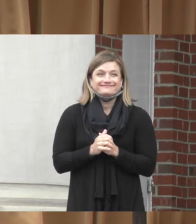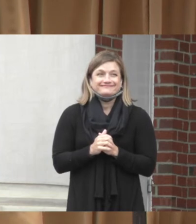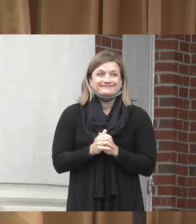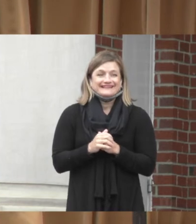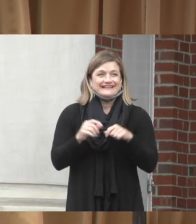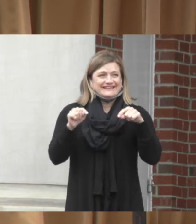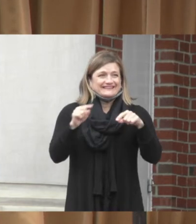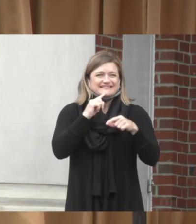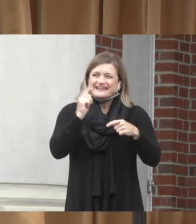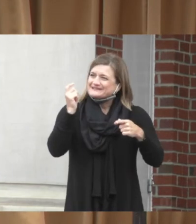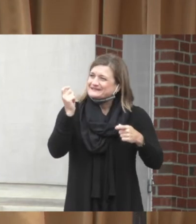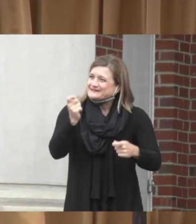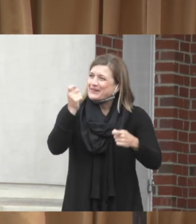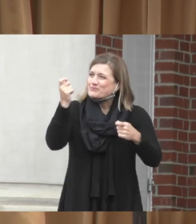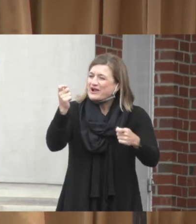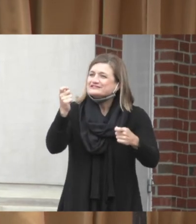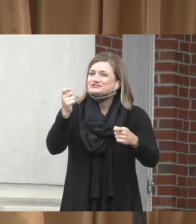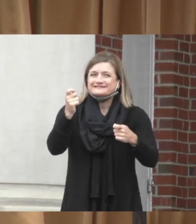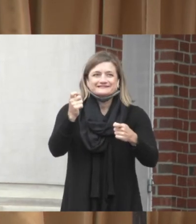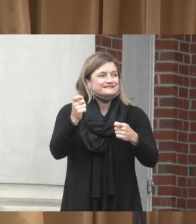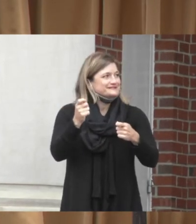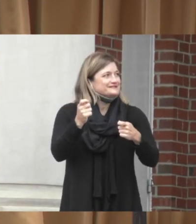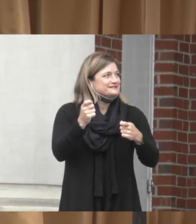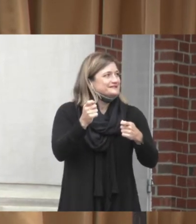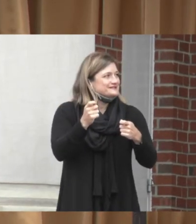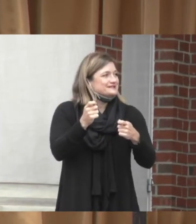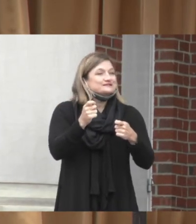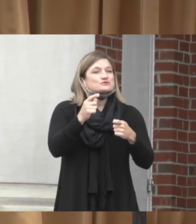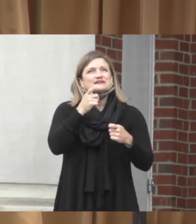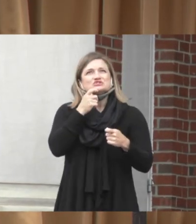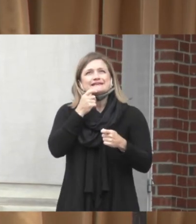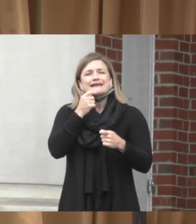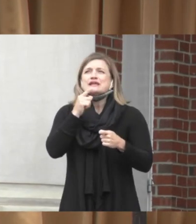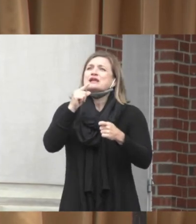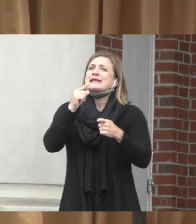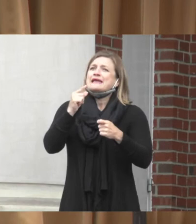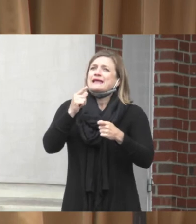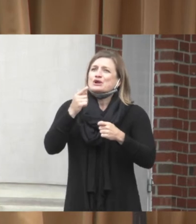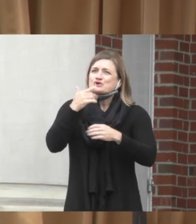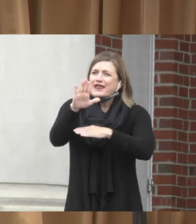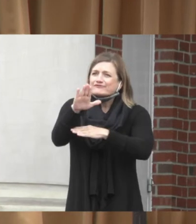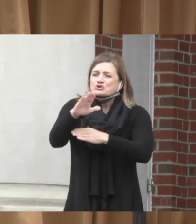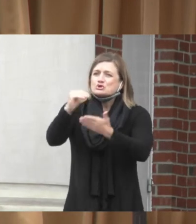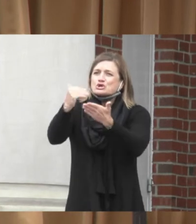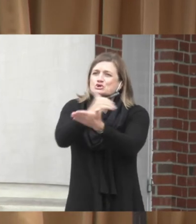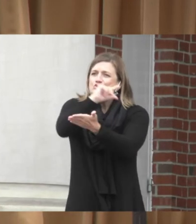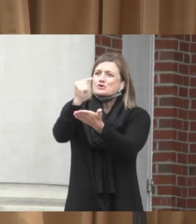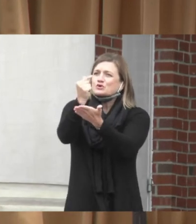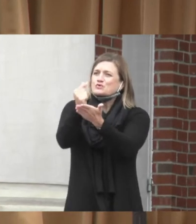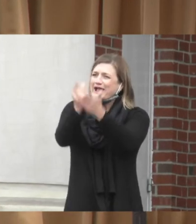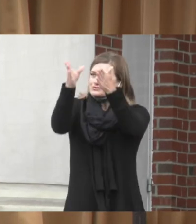This is a celebration, so I'll try that again. Good afternoon, new graduates. How about that?